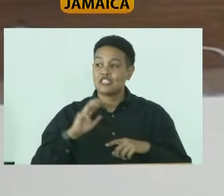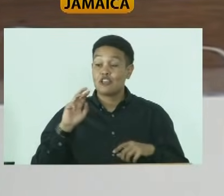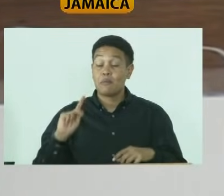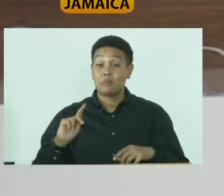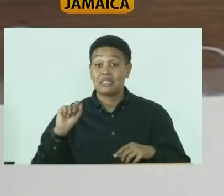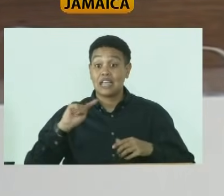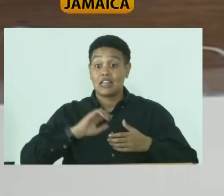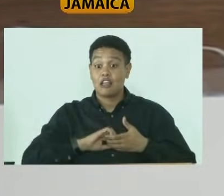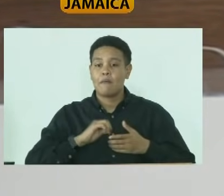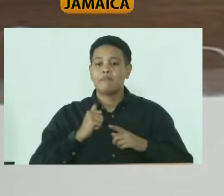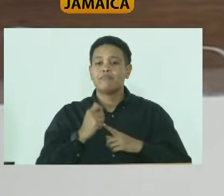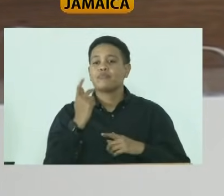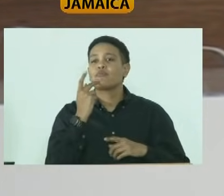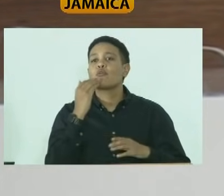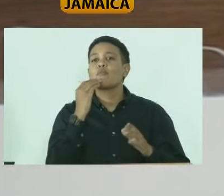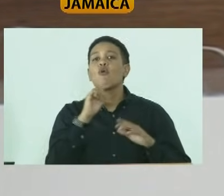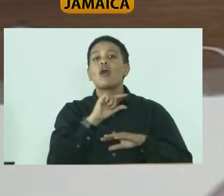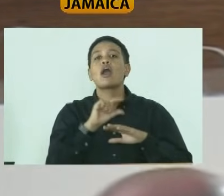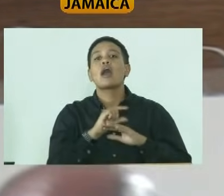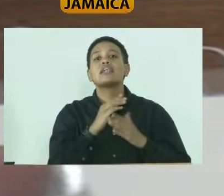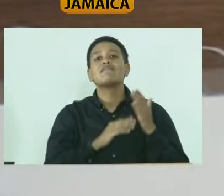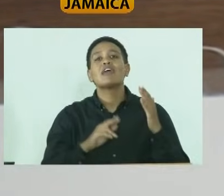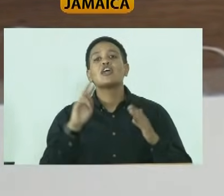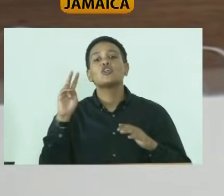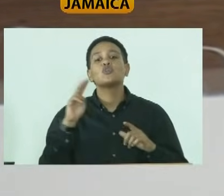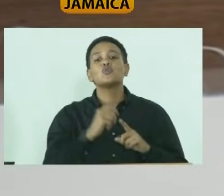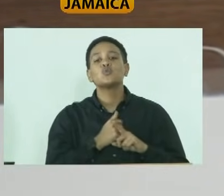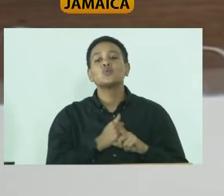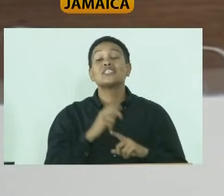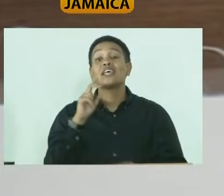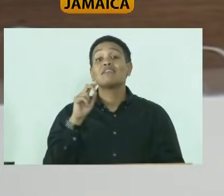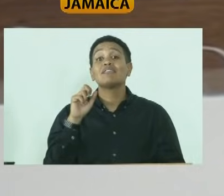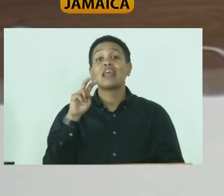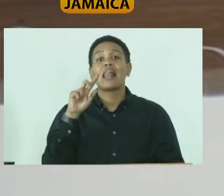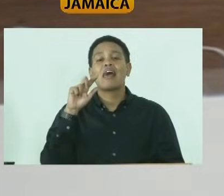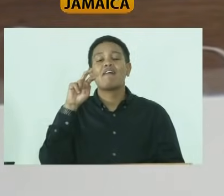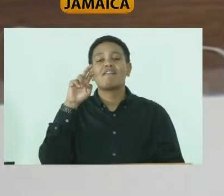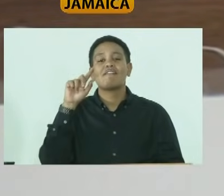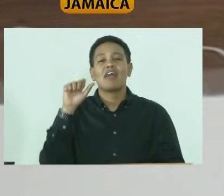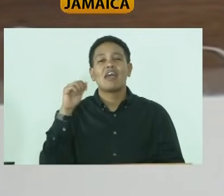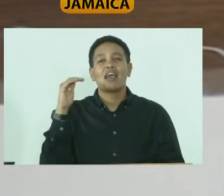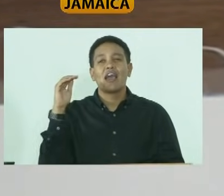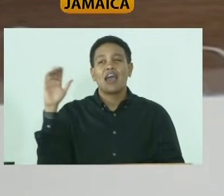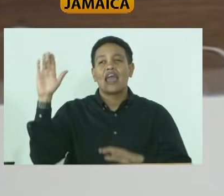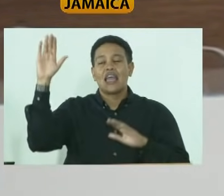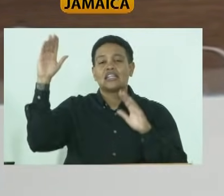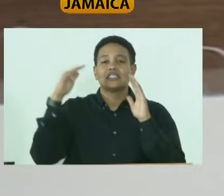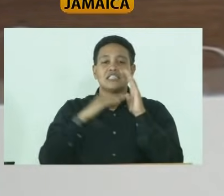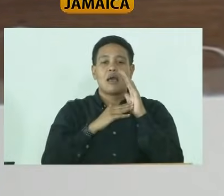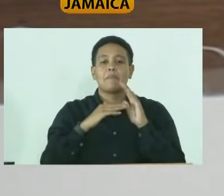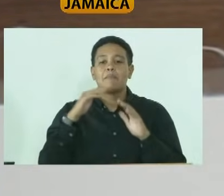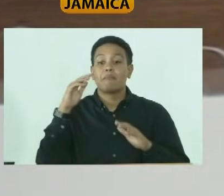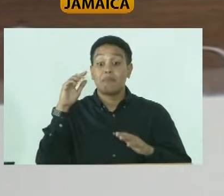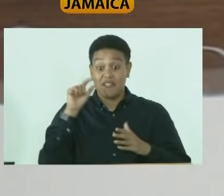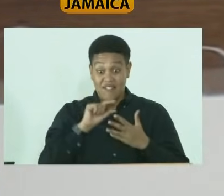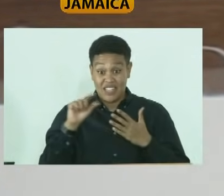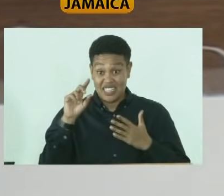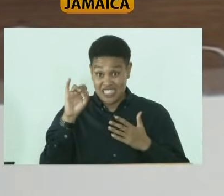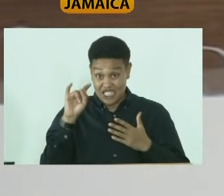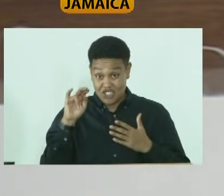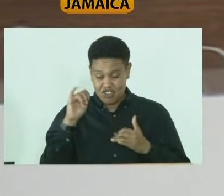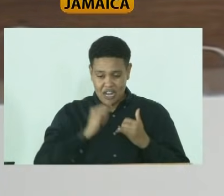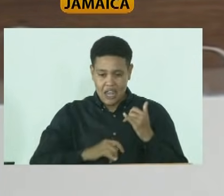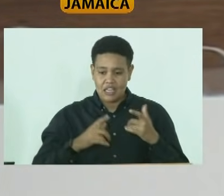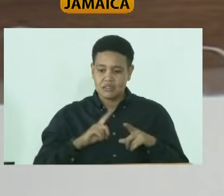Thomas, Portmore Gardens, Phase 2, De La Vega Hilltop, Facey District, and last but not